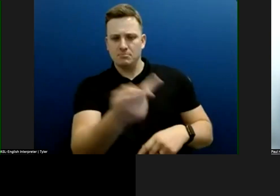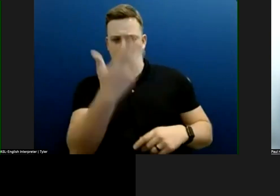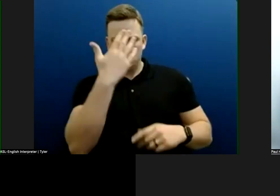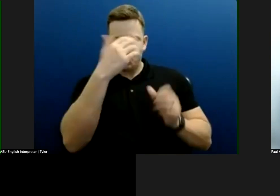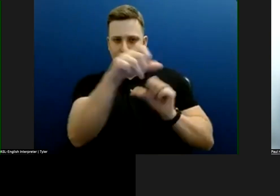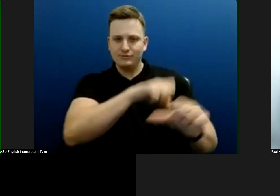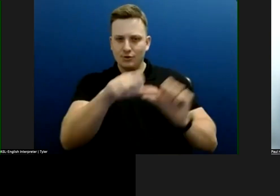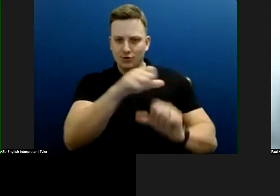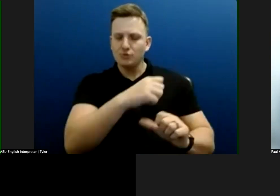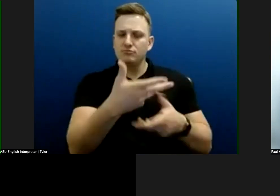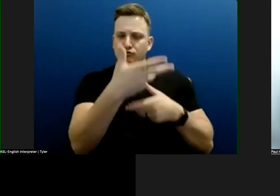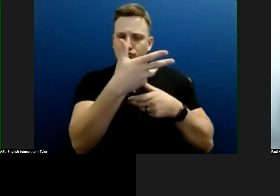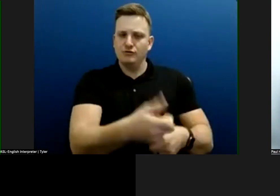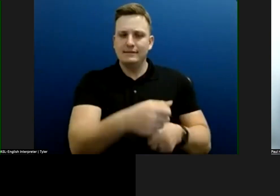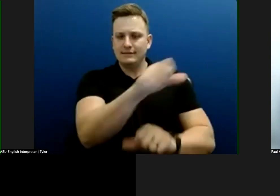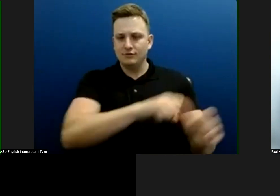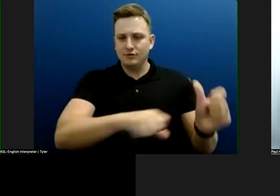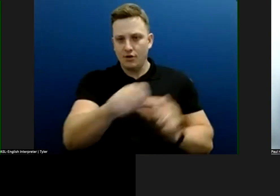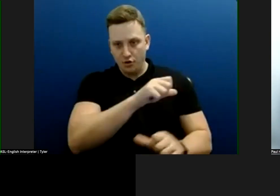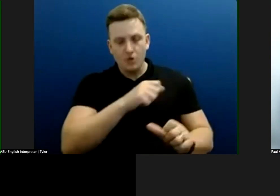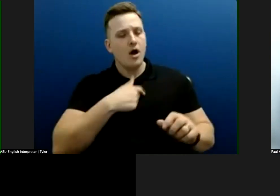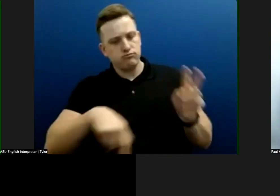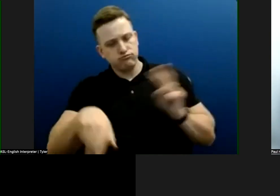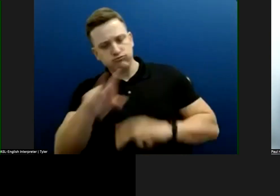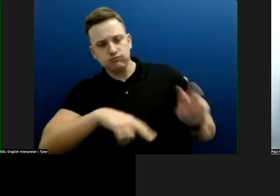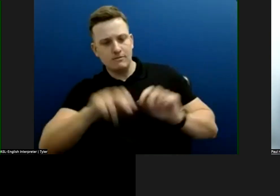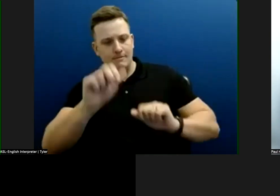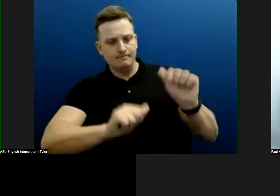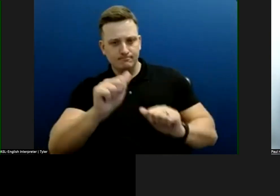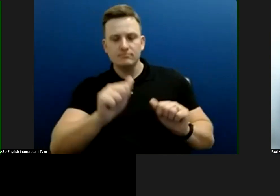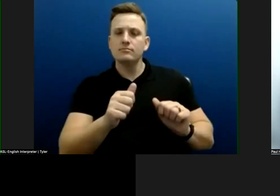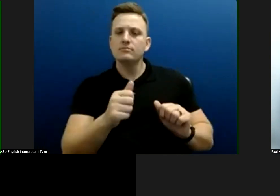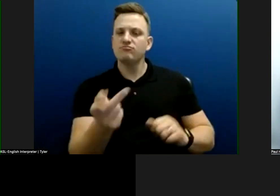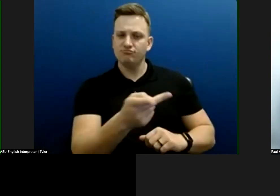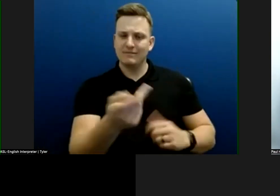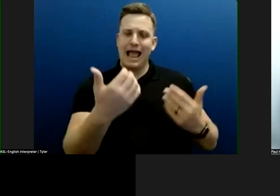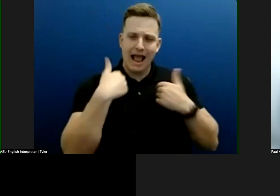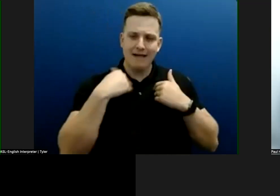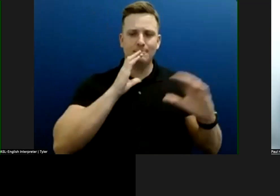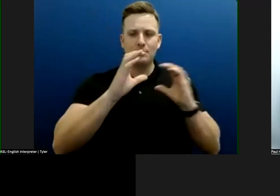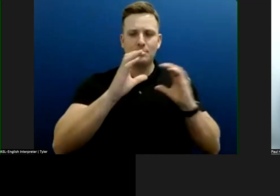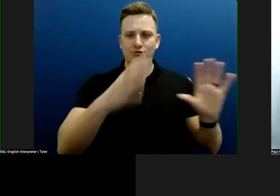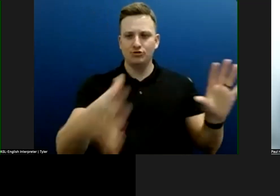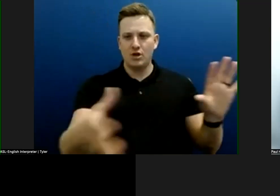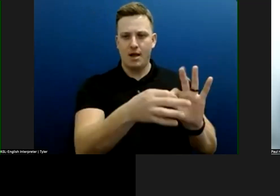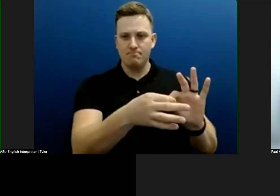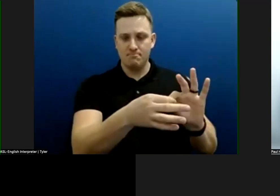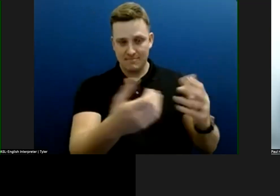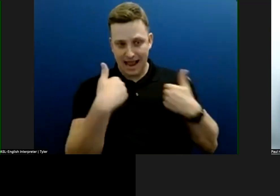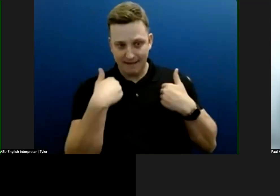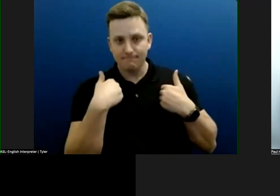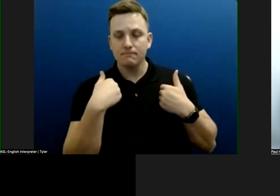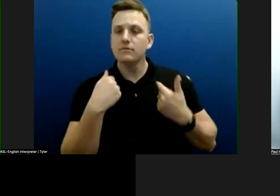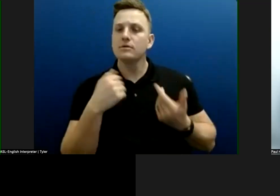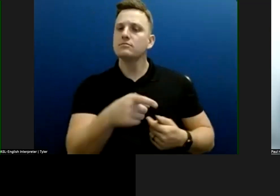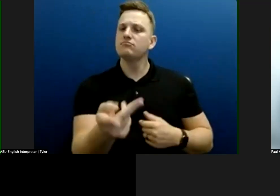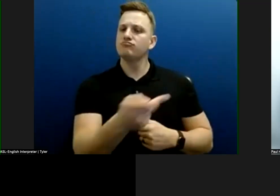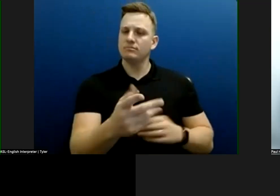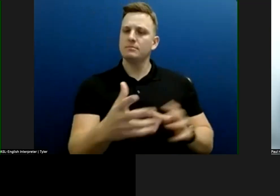and really powerful communication connections, because then more competencies and